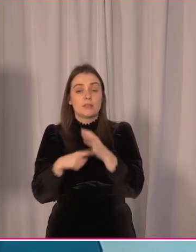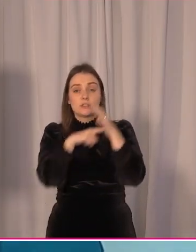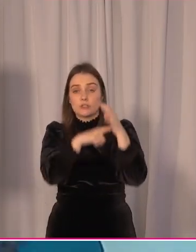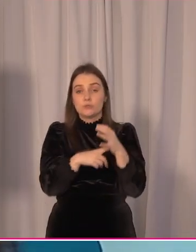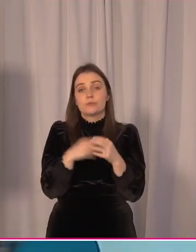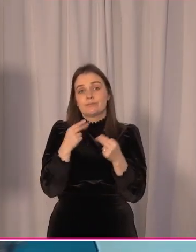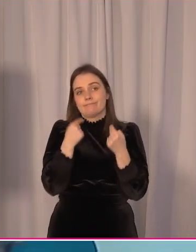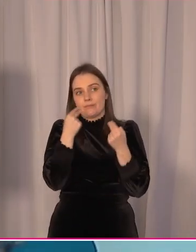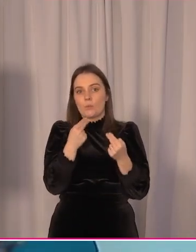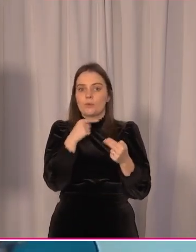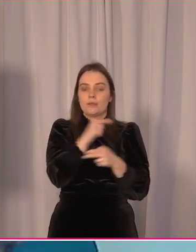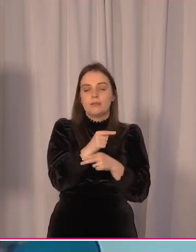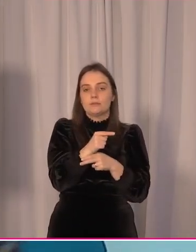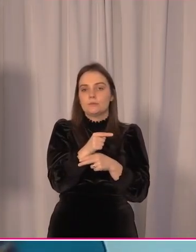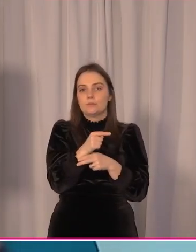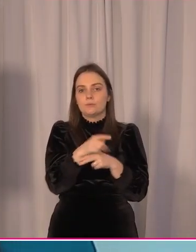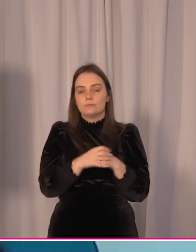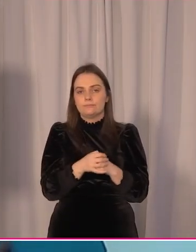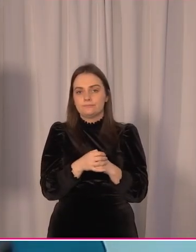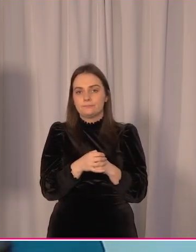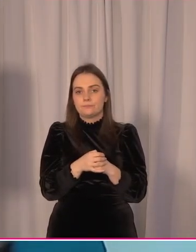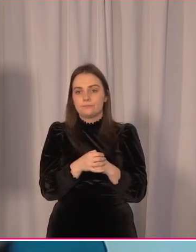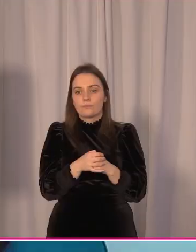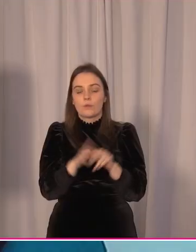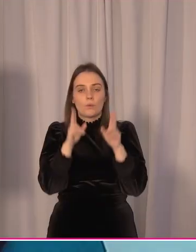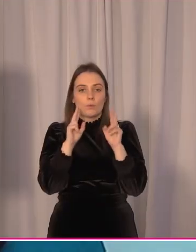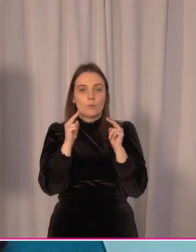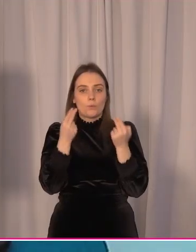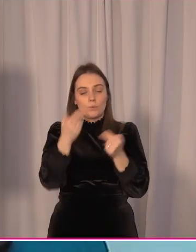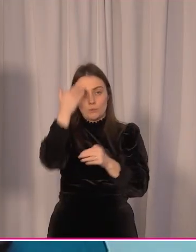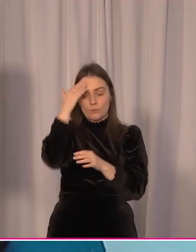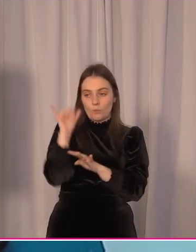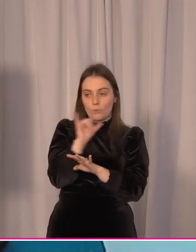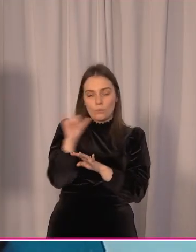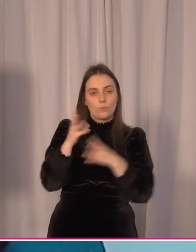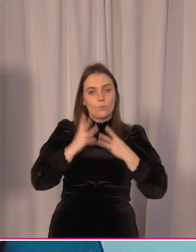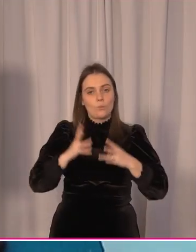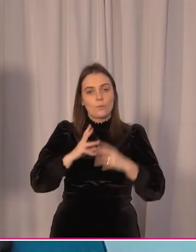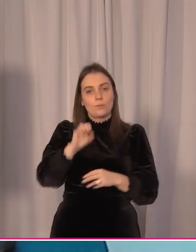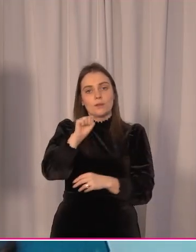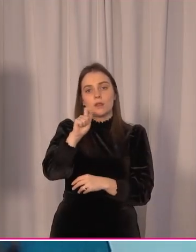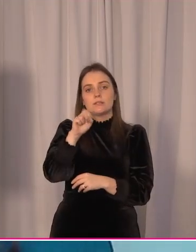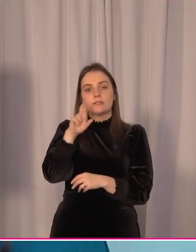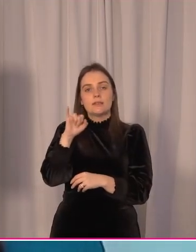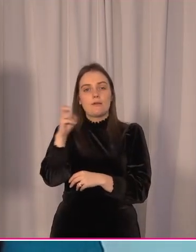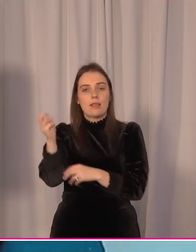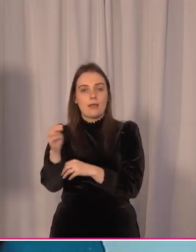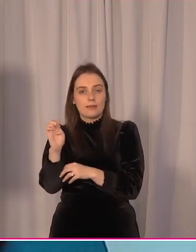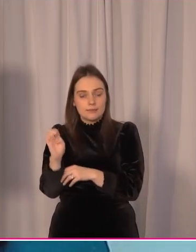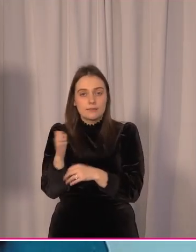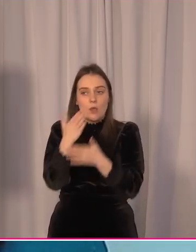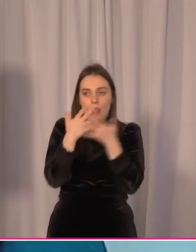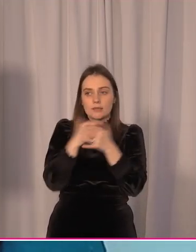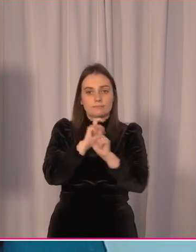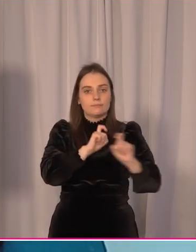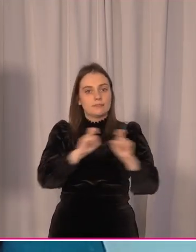sure that we can actually reach women that were forced sterilized, because many are still within the care of